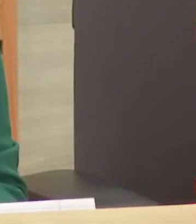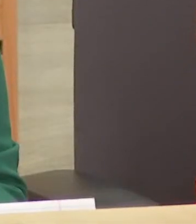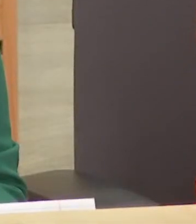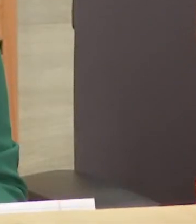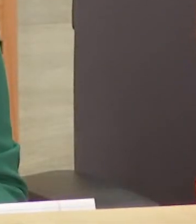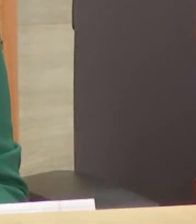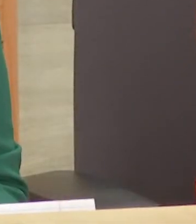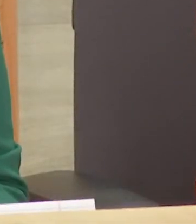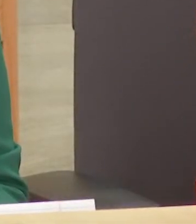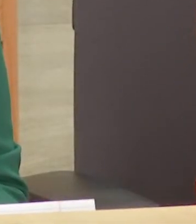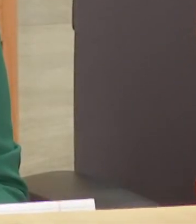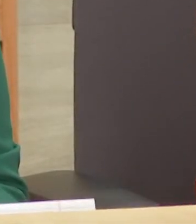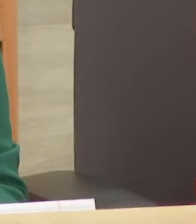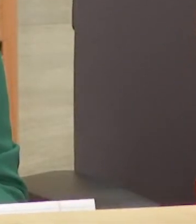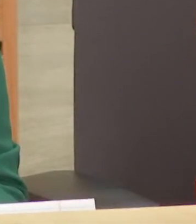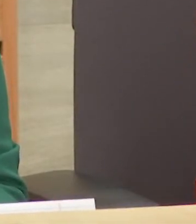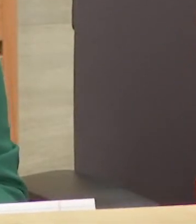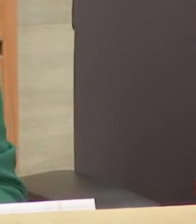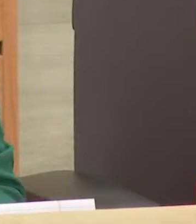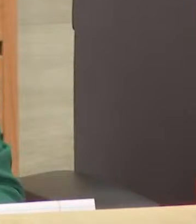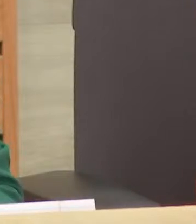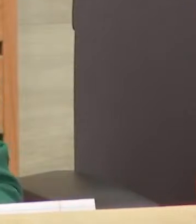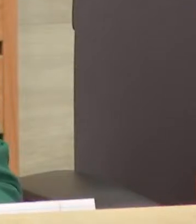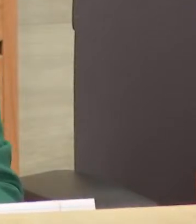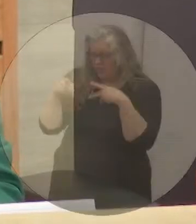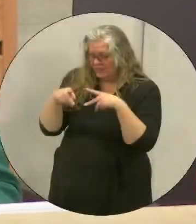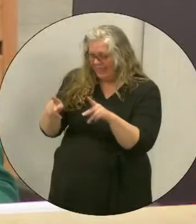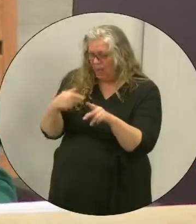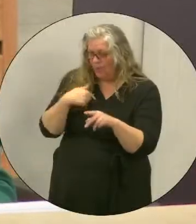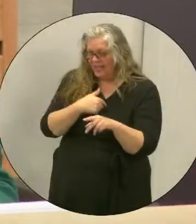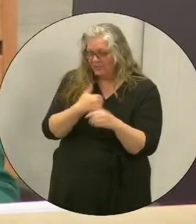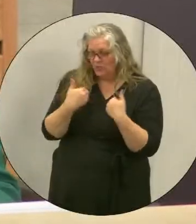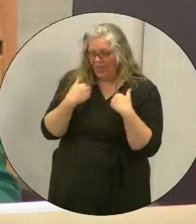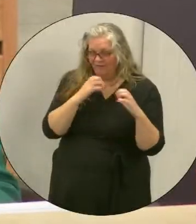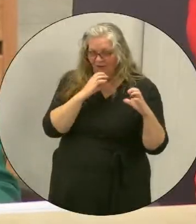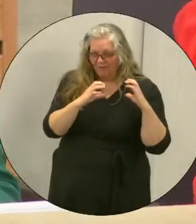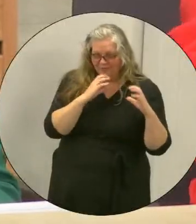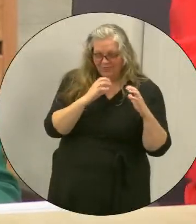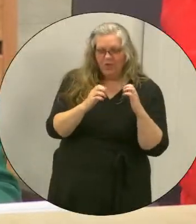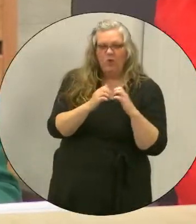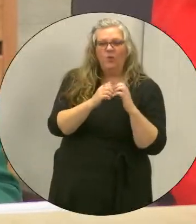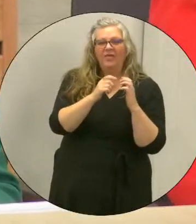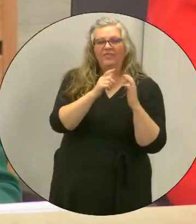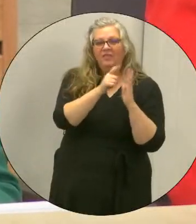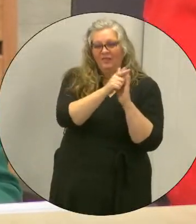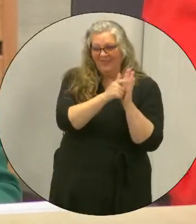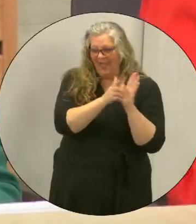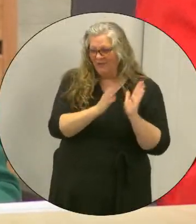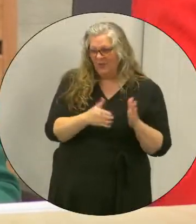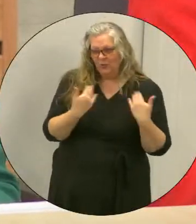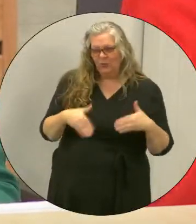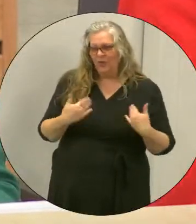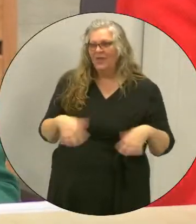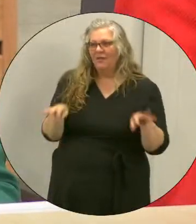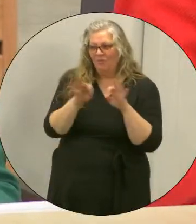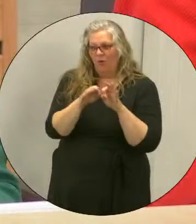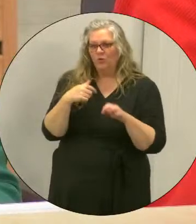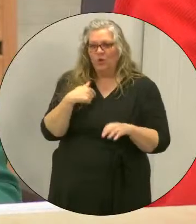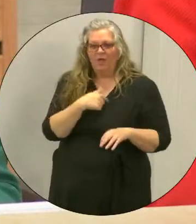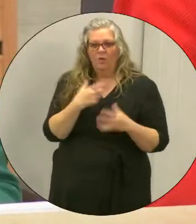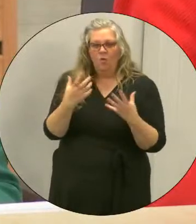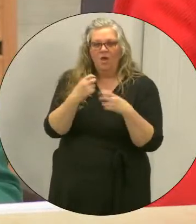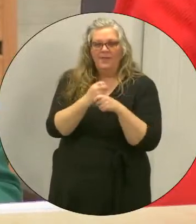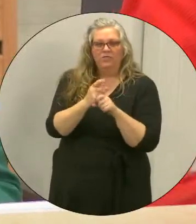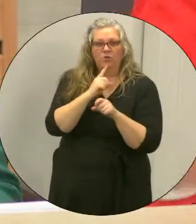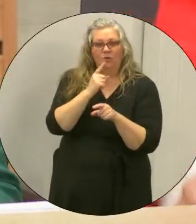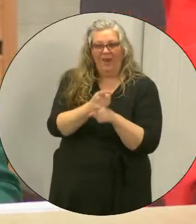Thank you so much. I want to thank the public for allowing us to have a conversation with our legal counsel. This is so important to us and want to make sure that we get it